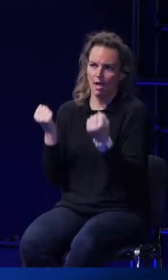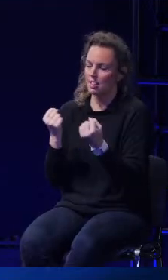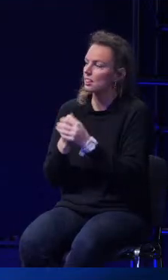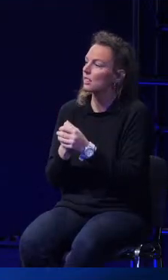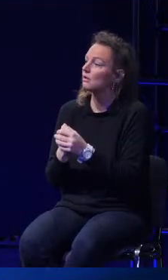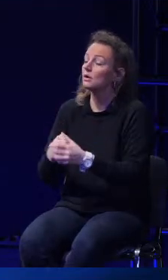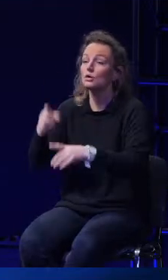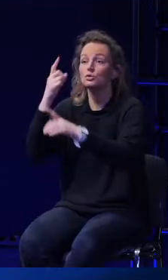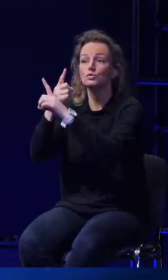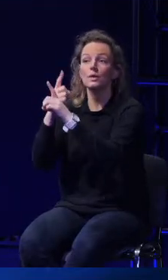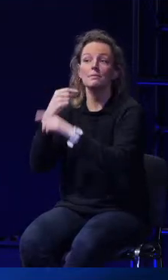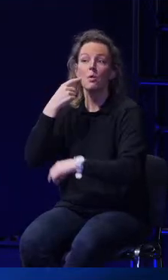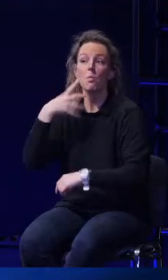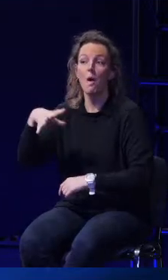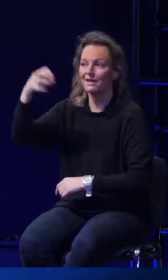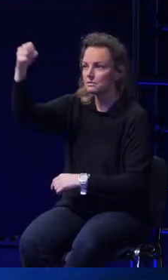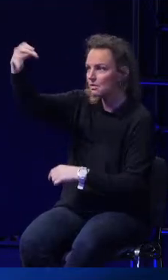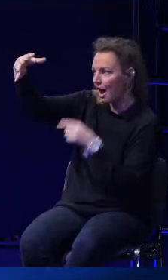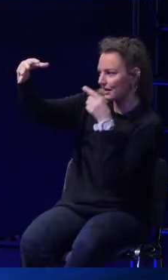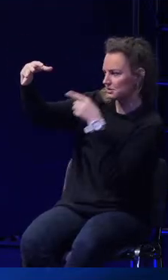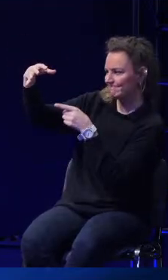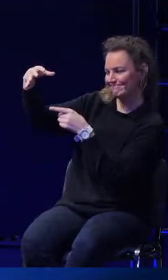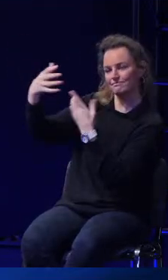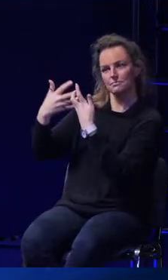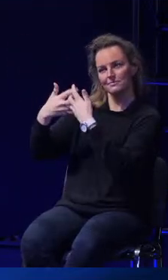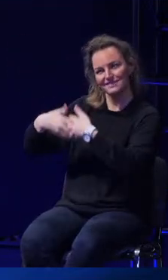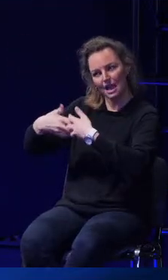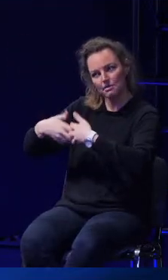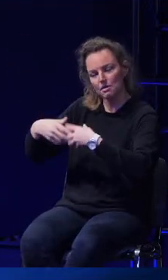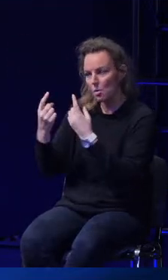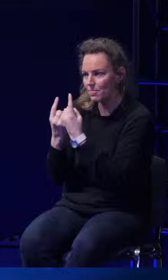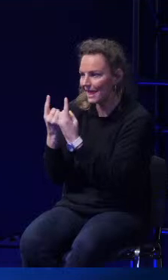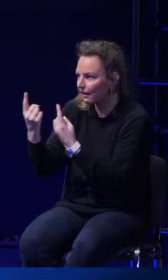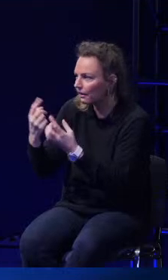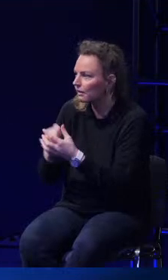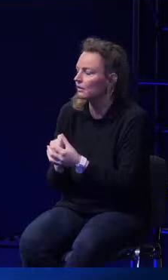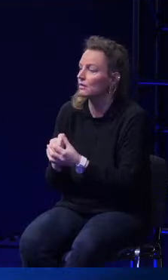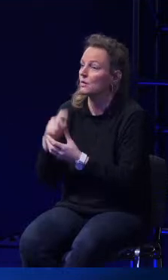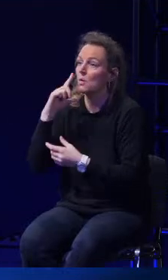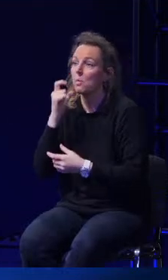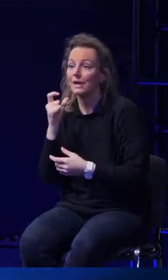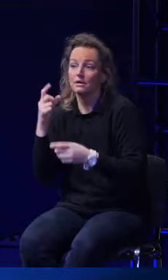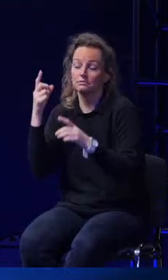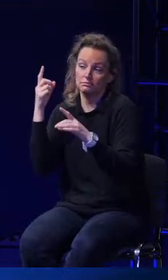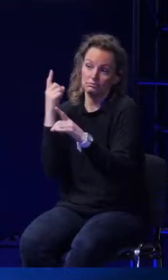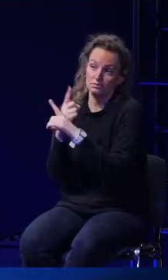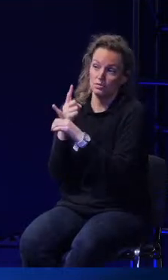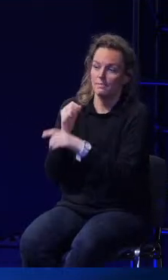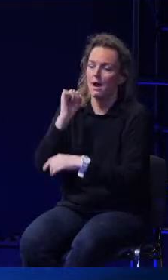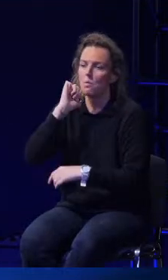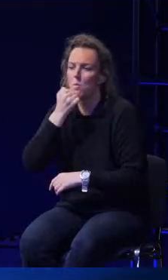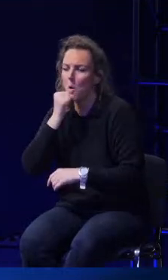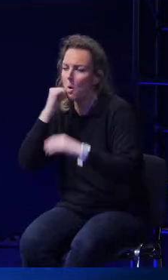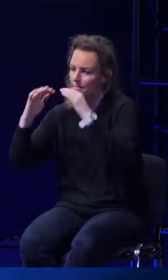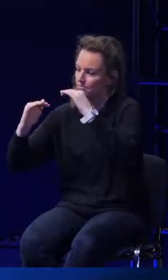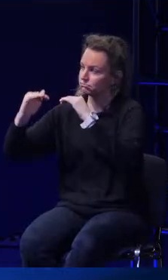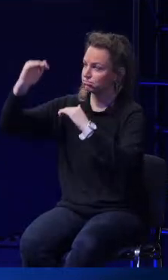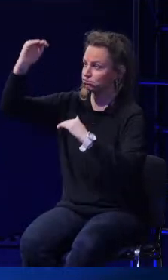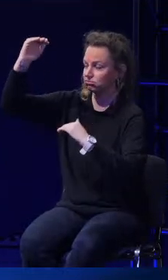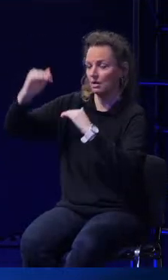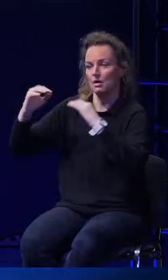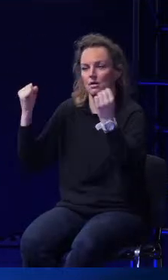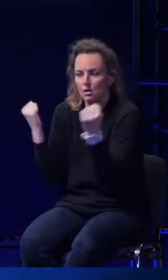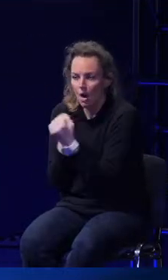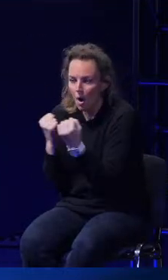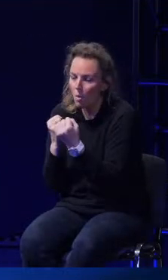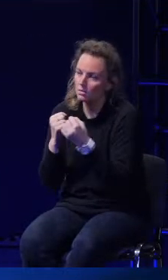generally you're talking about a technical thing. You can either on a creative level talk about warm and cold or blue and orange, or the